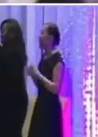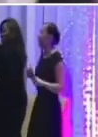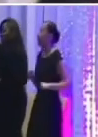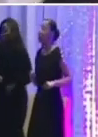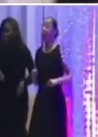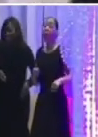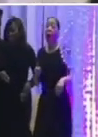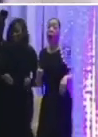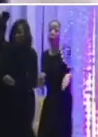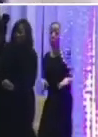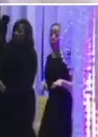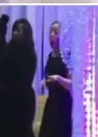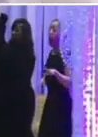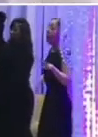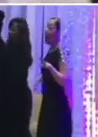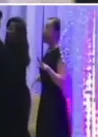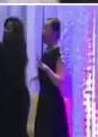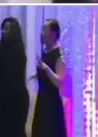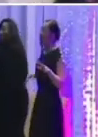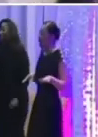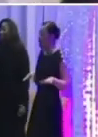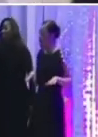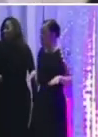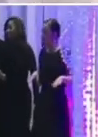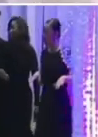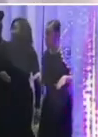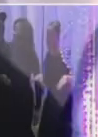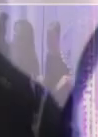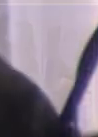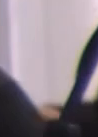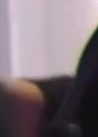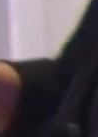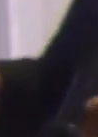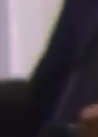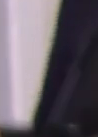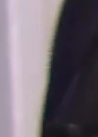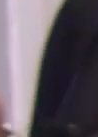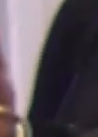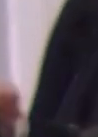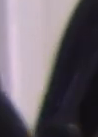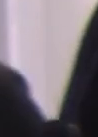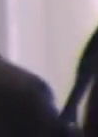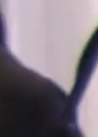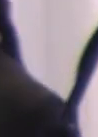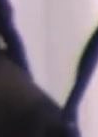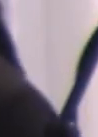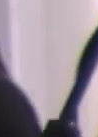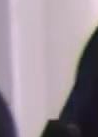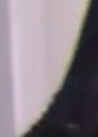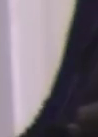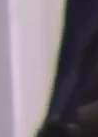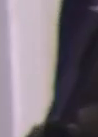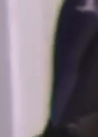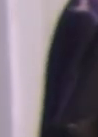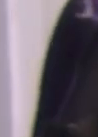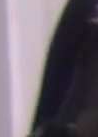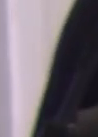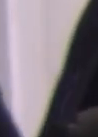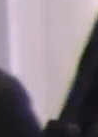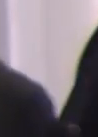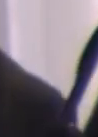Oh, happy day. Yeah. When Jesus